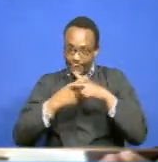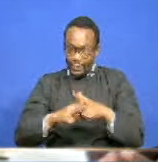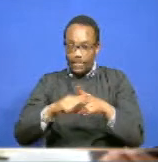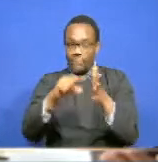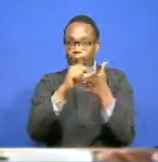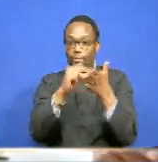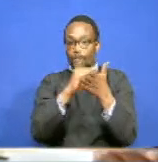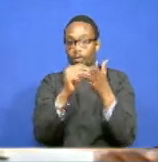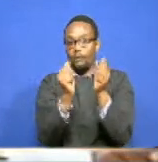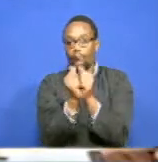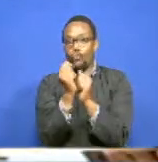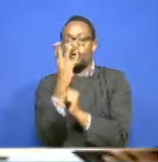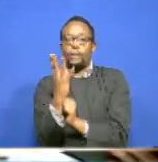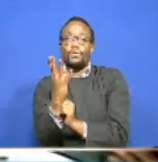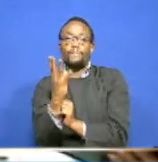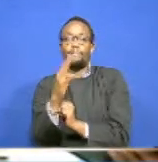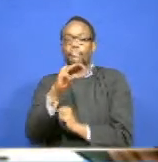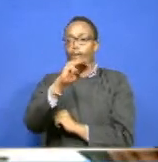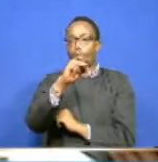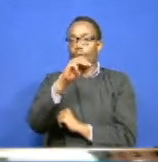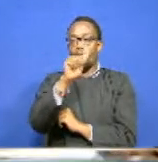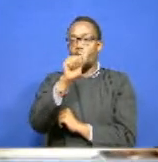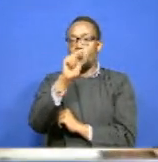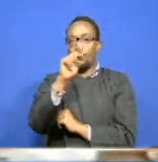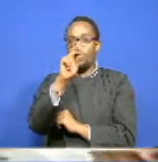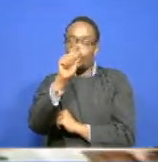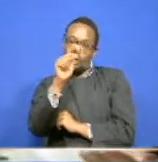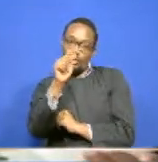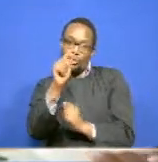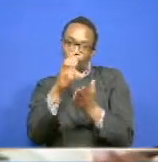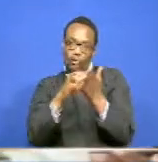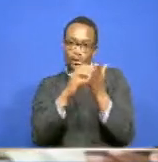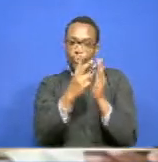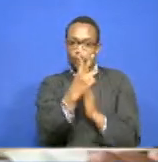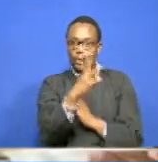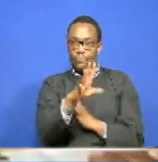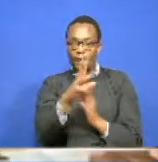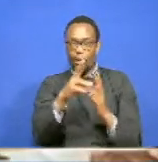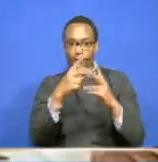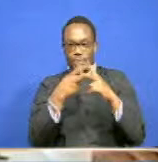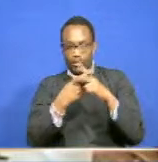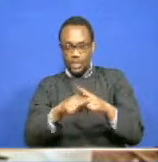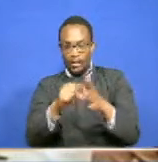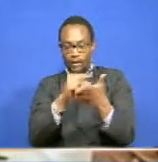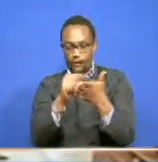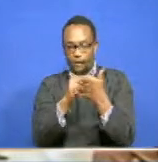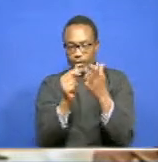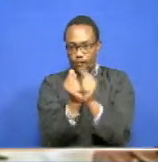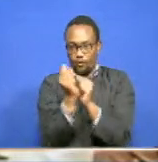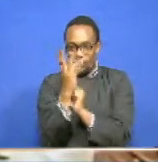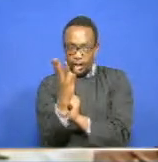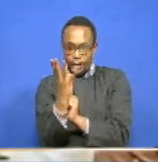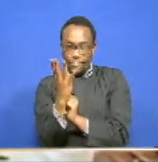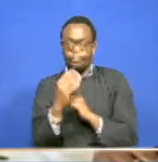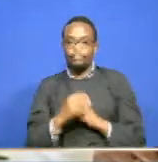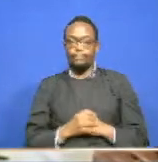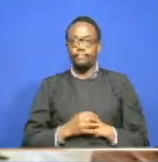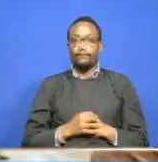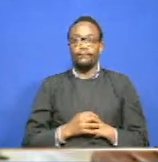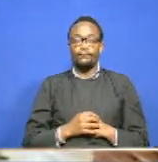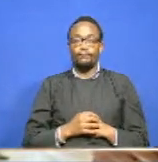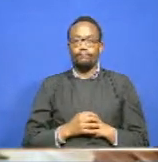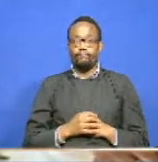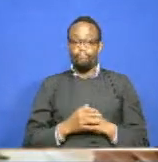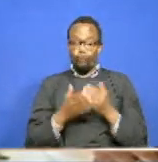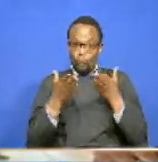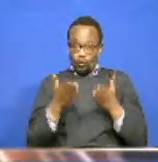verse 14. Matthew, chapter 25, beginning to read at verse 14.